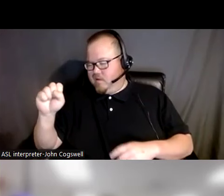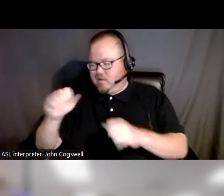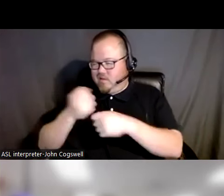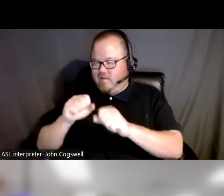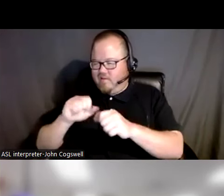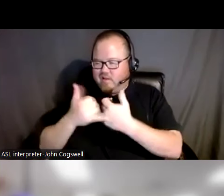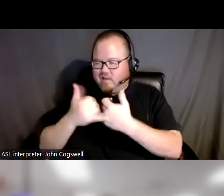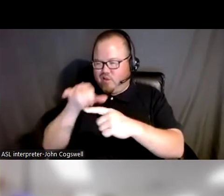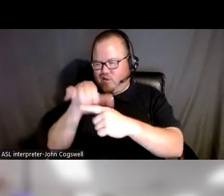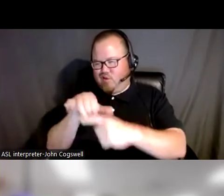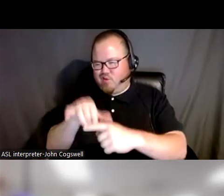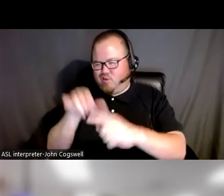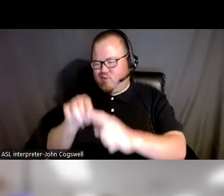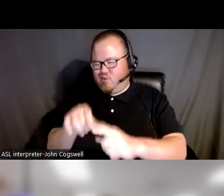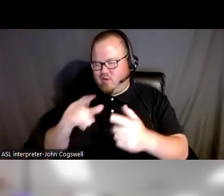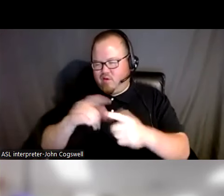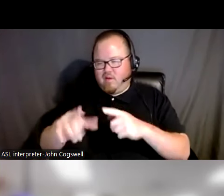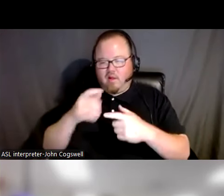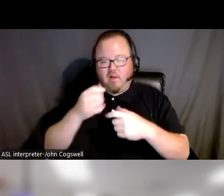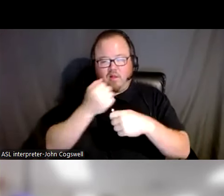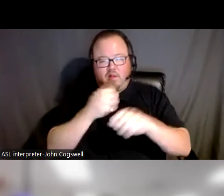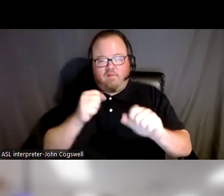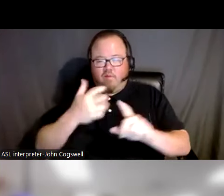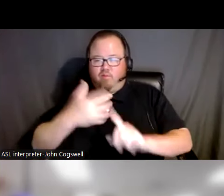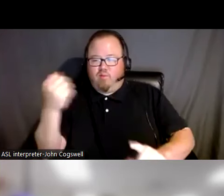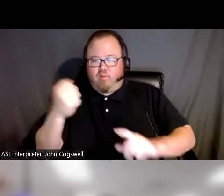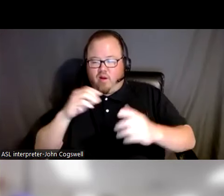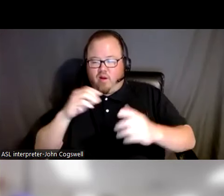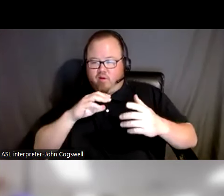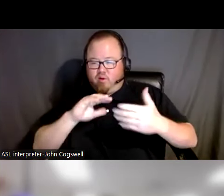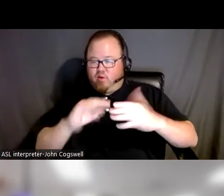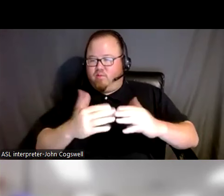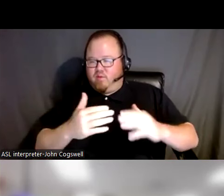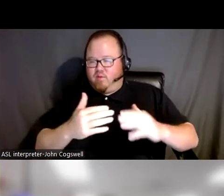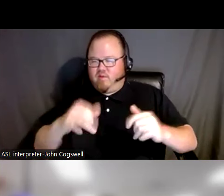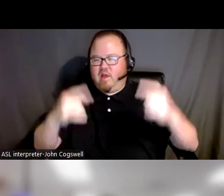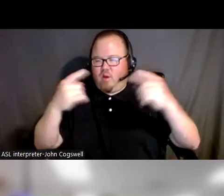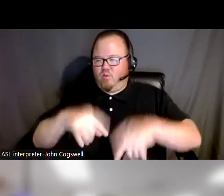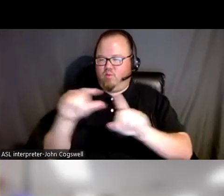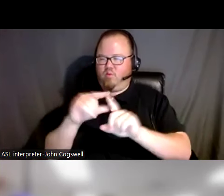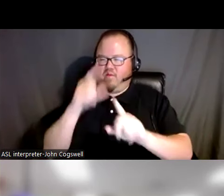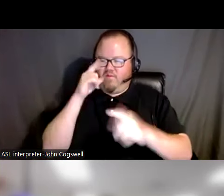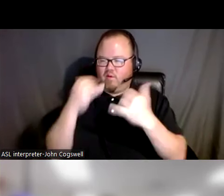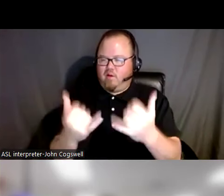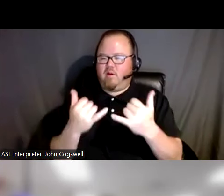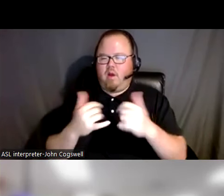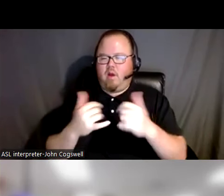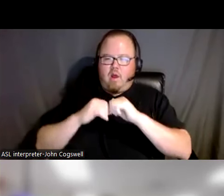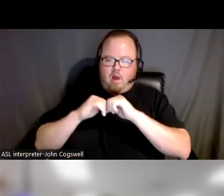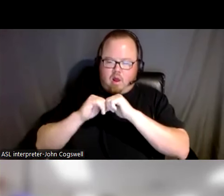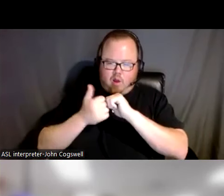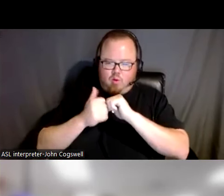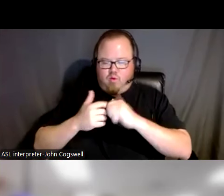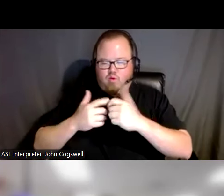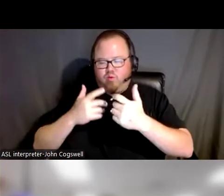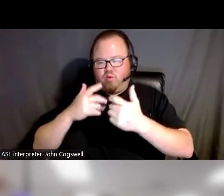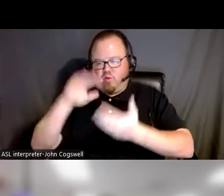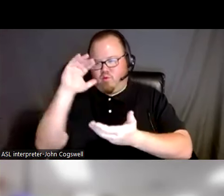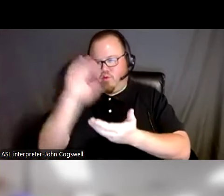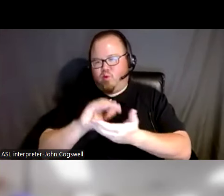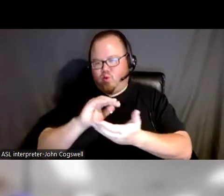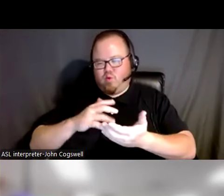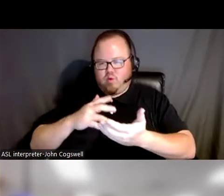within the suicide prevention community, it's kind of the agreed upon term for the moment for reducing what used to be called